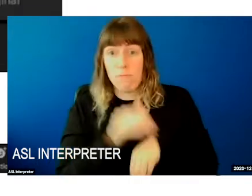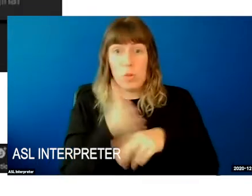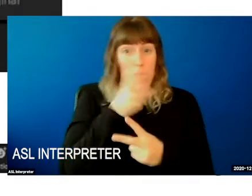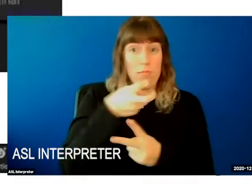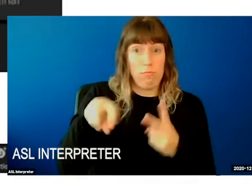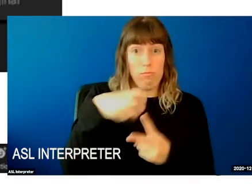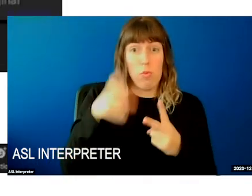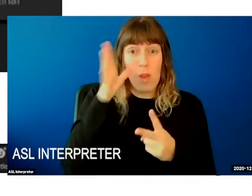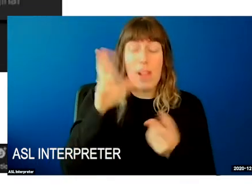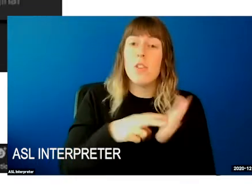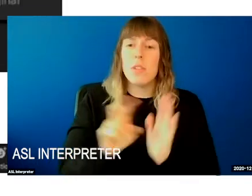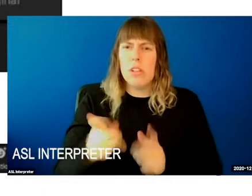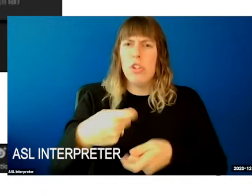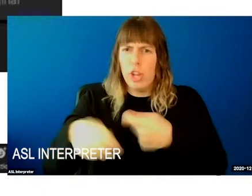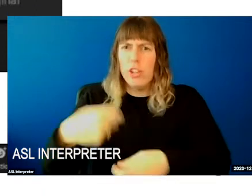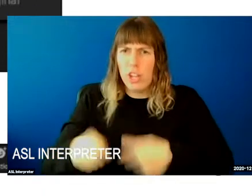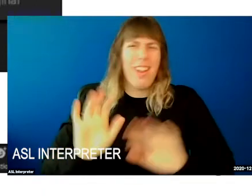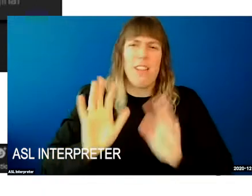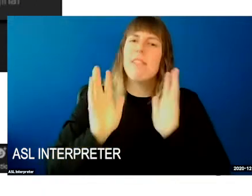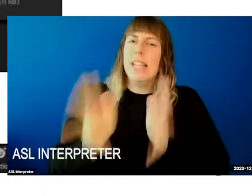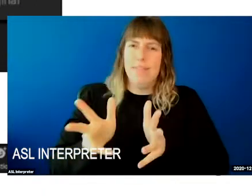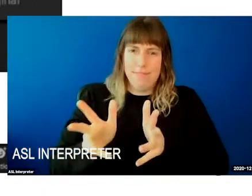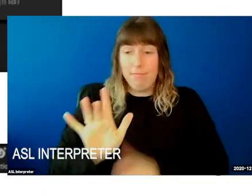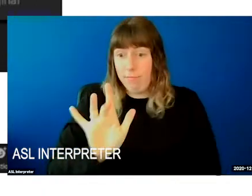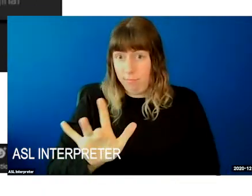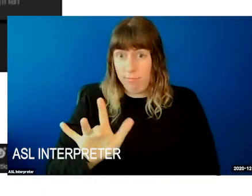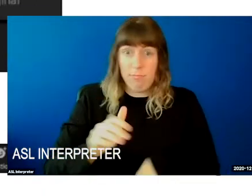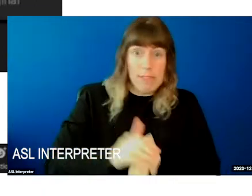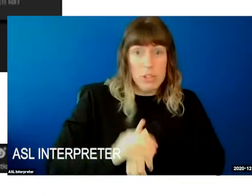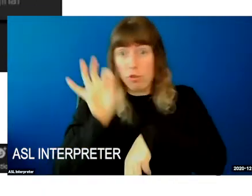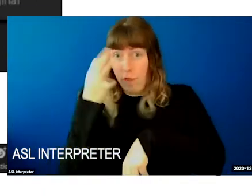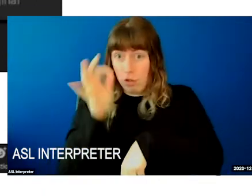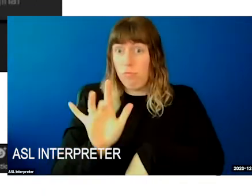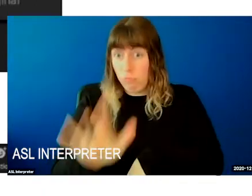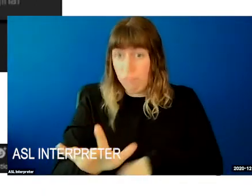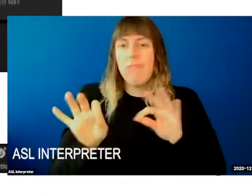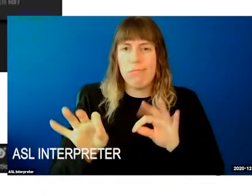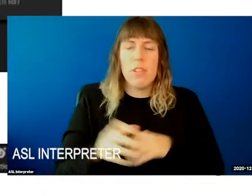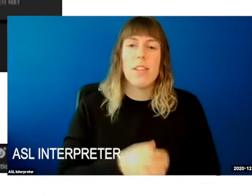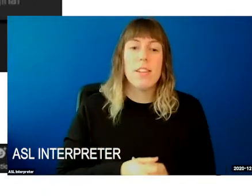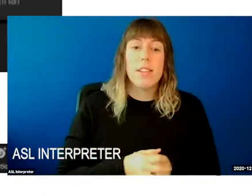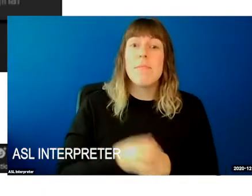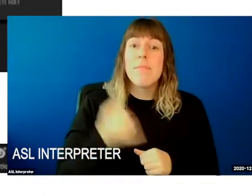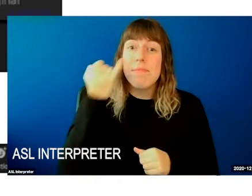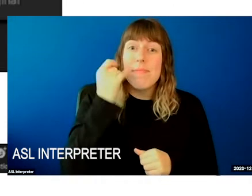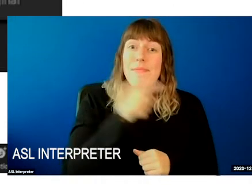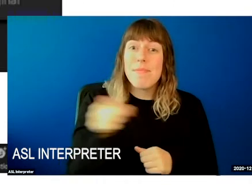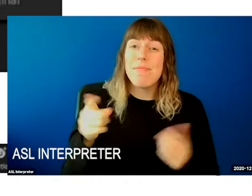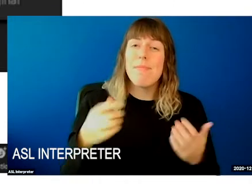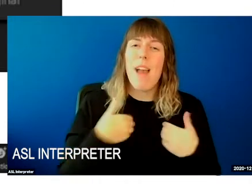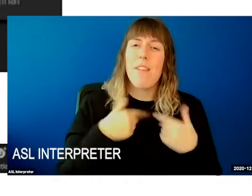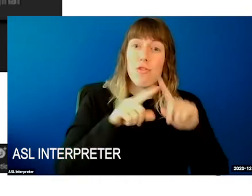English, and you do not need to change these settings once you choose the language that you would like to hear in. For those of you who are using a